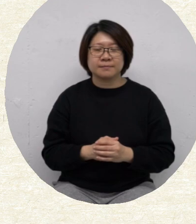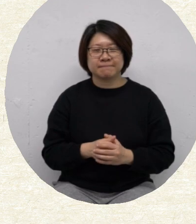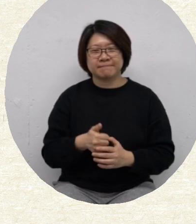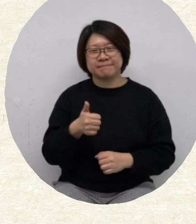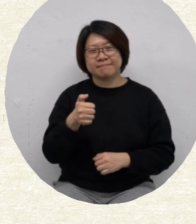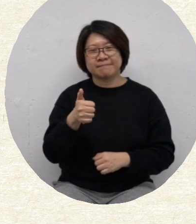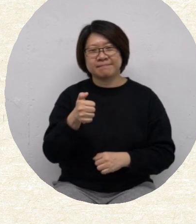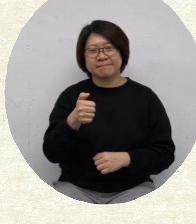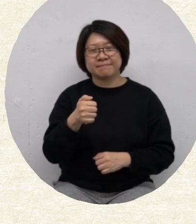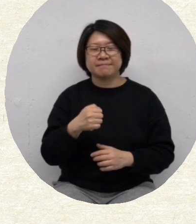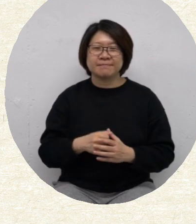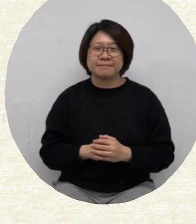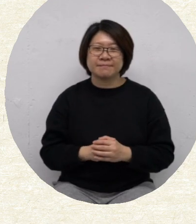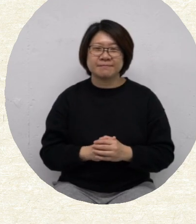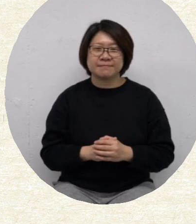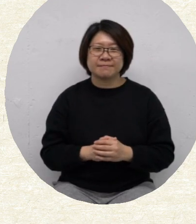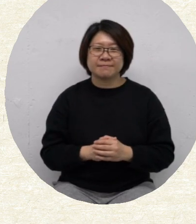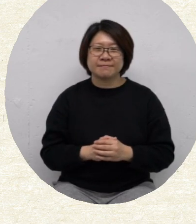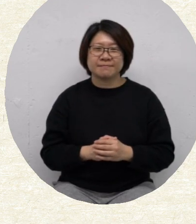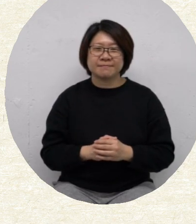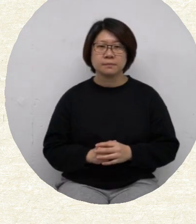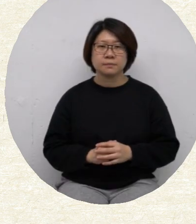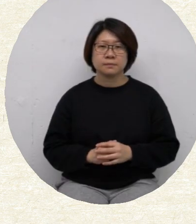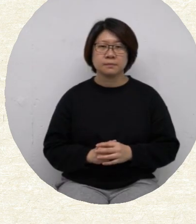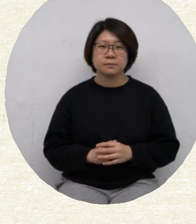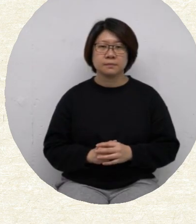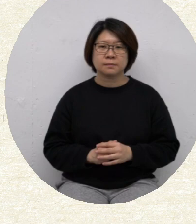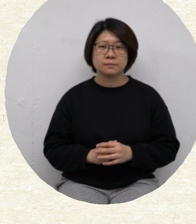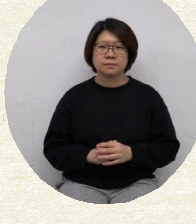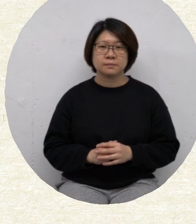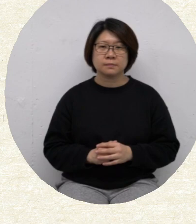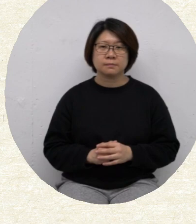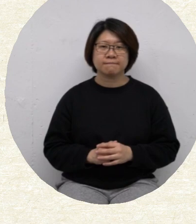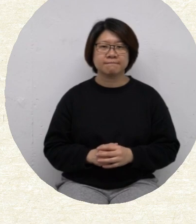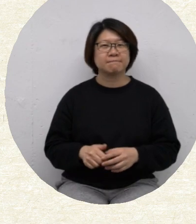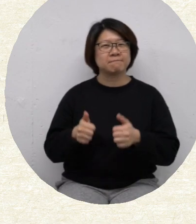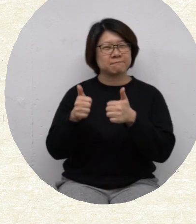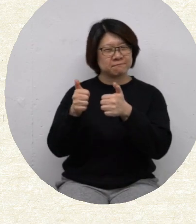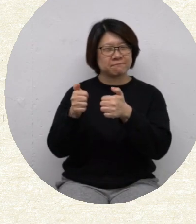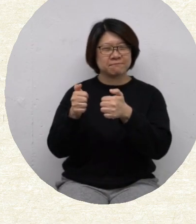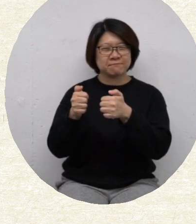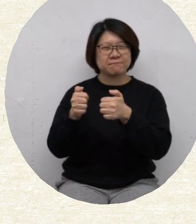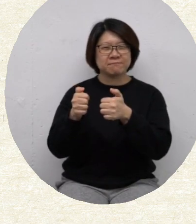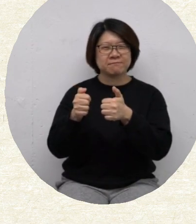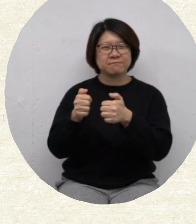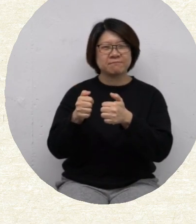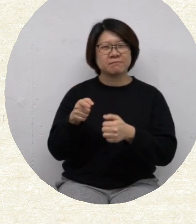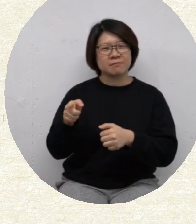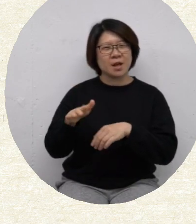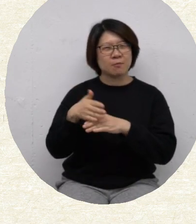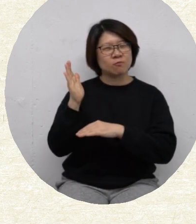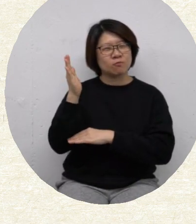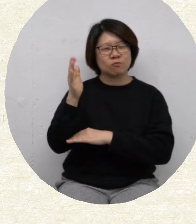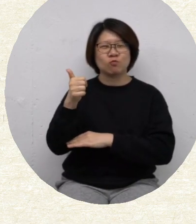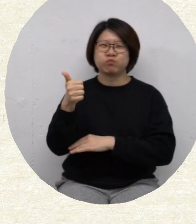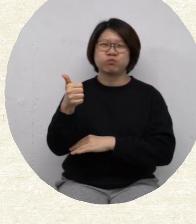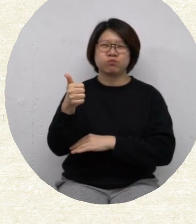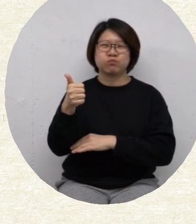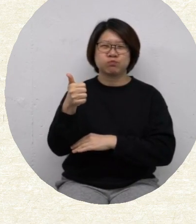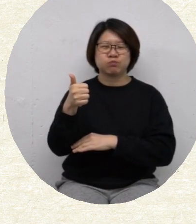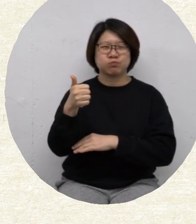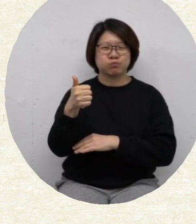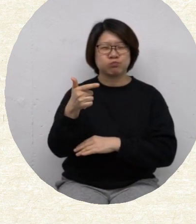title is Found in Translation, Exploration by eight Contemporary Artists, and it'll be up